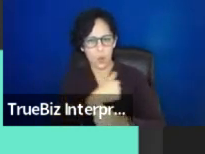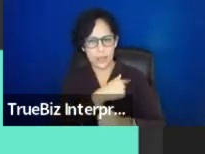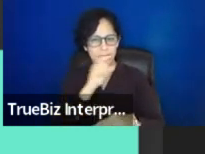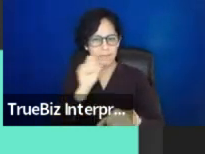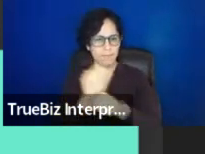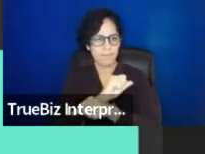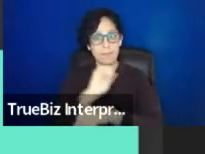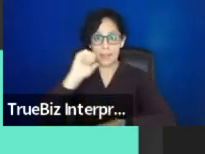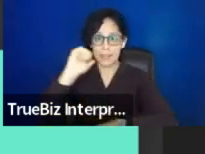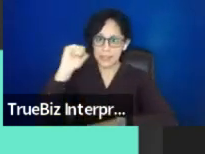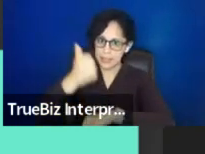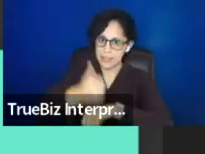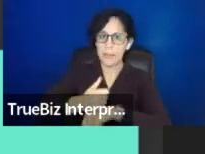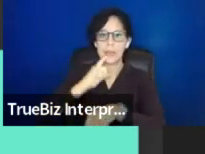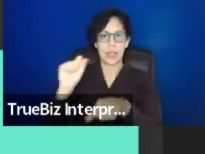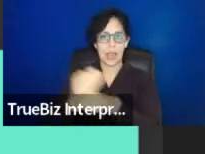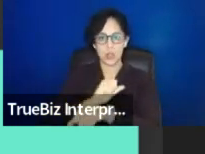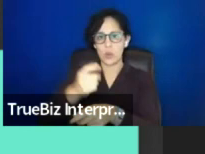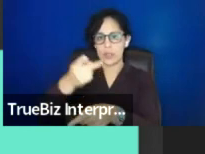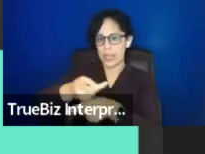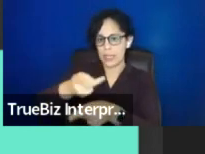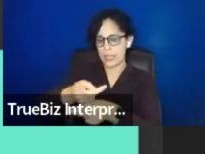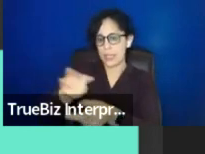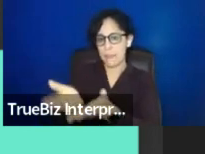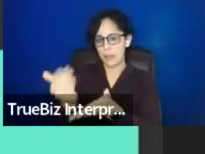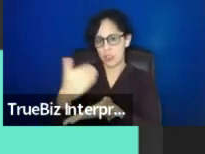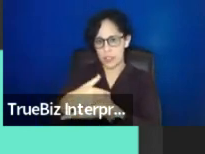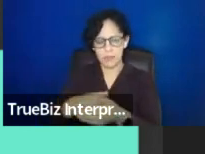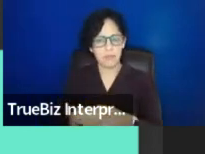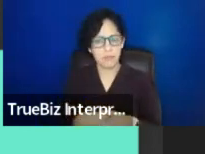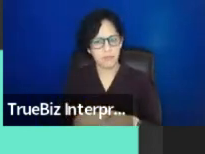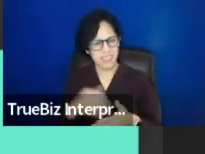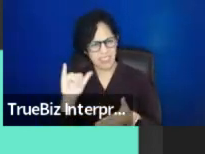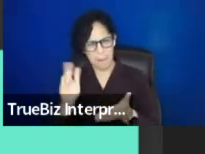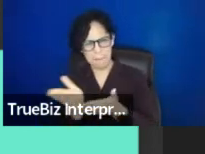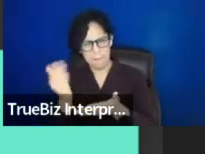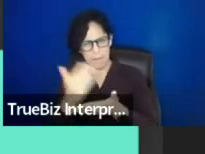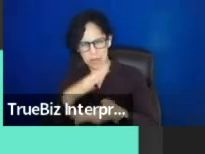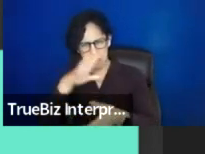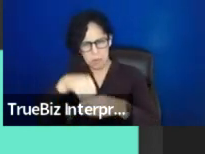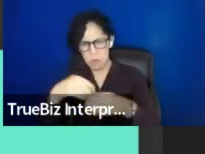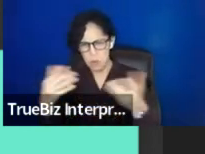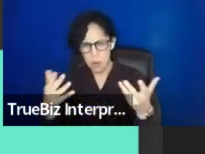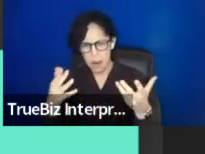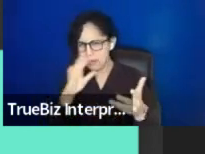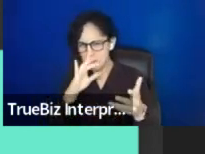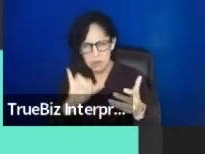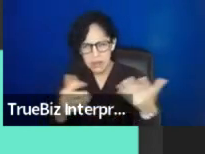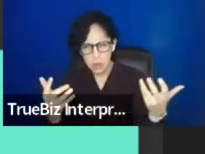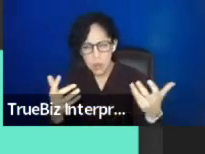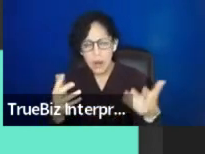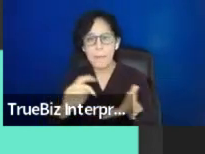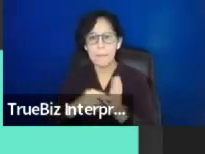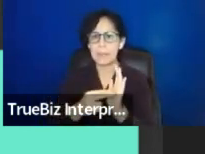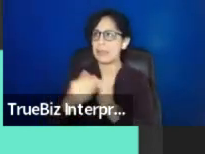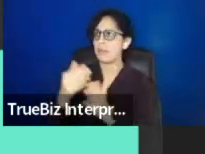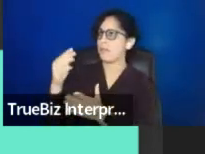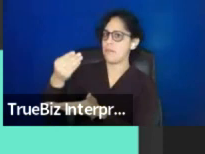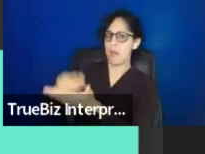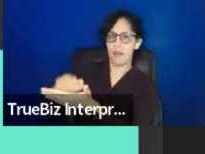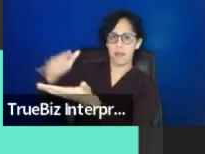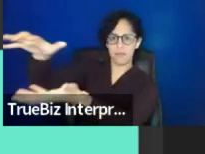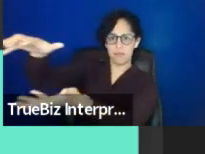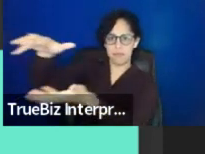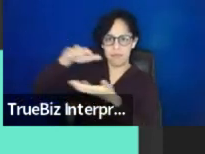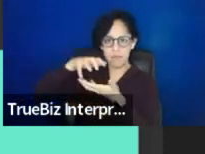institute an actual caretaking budget. So what does that look like? You know, is there a lump sum of money that caretakers, and